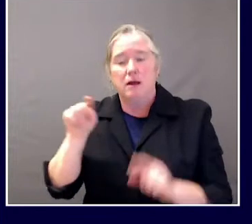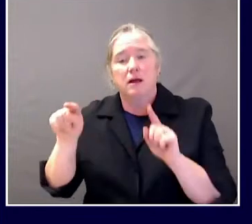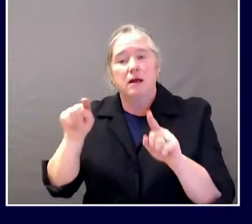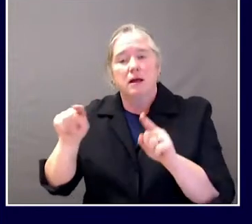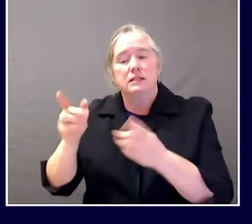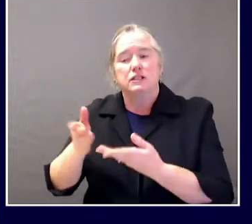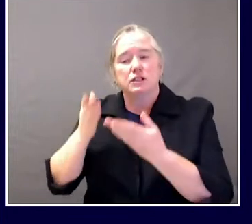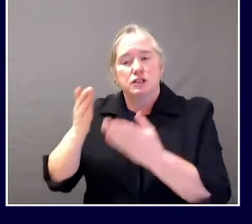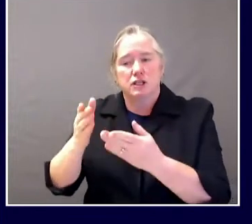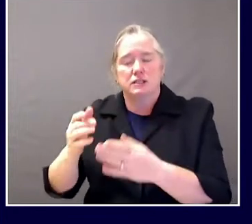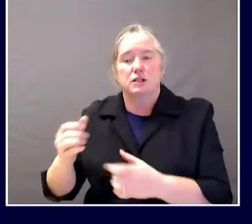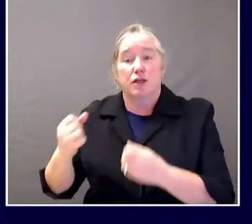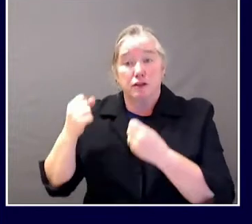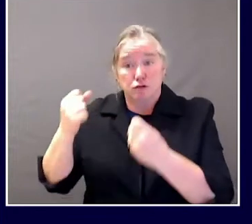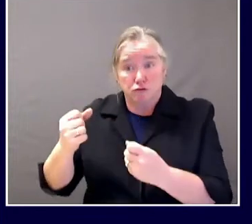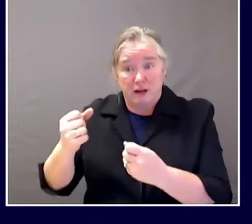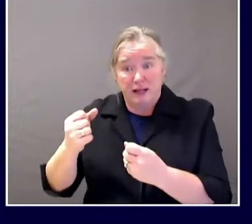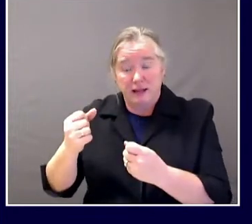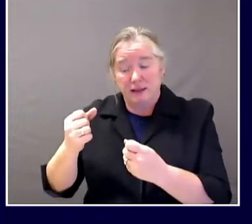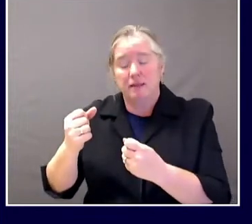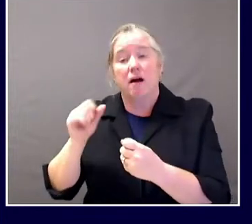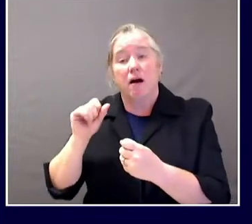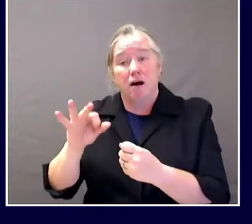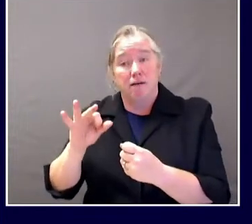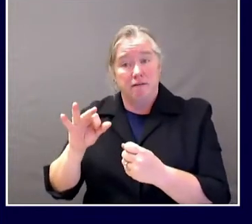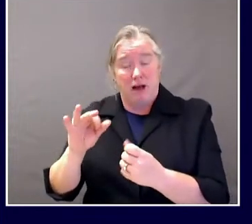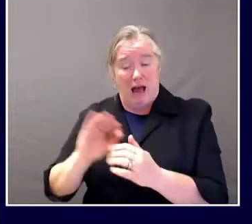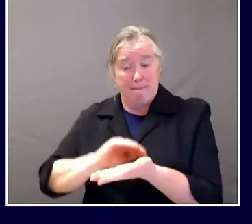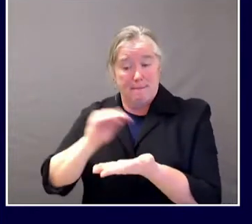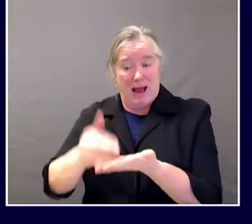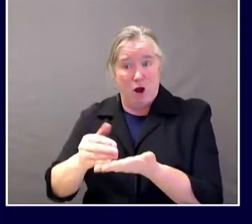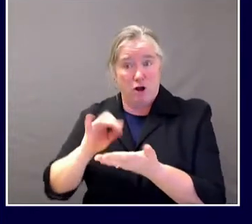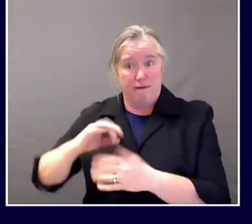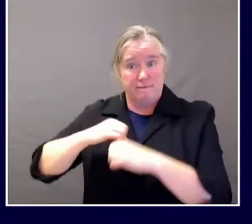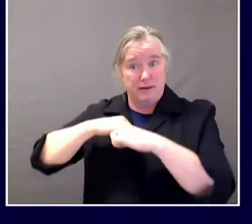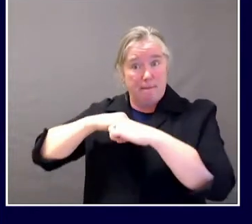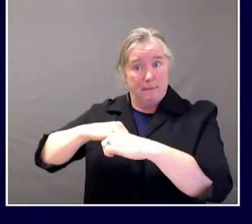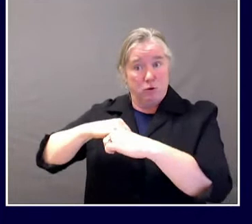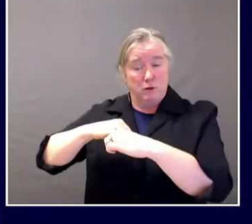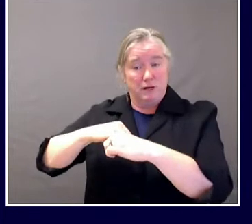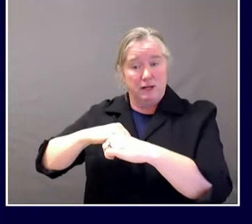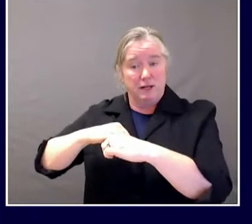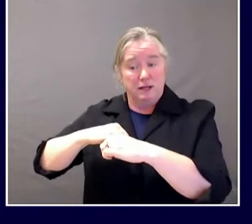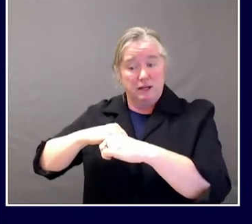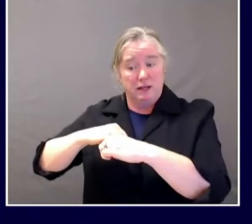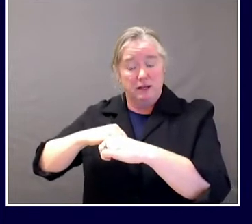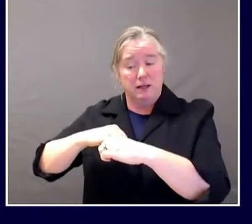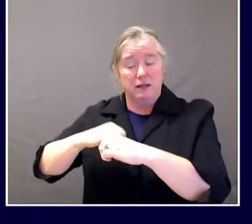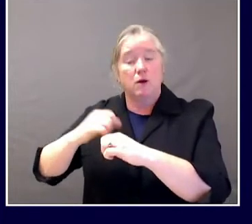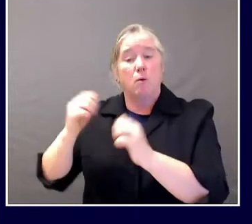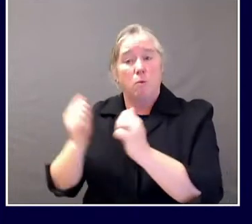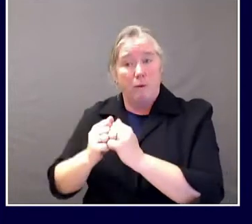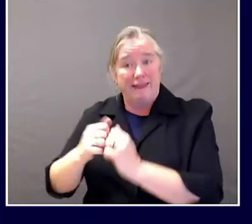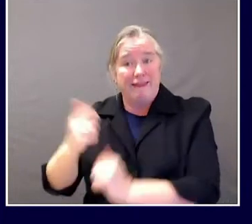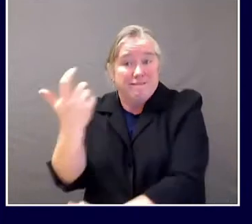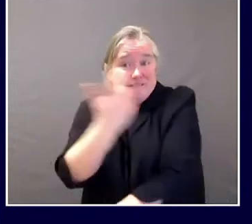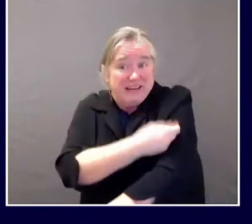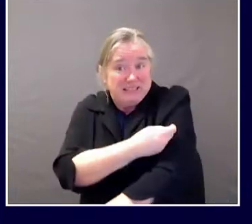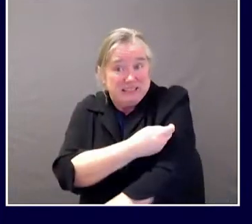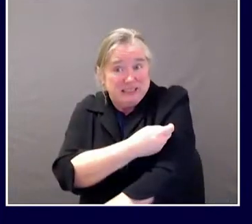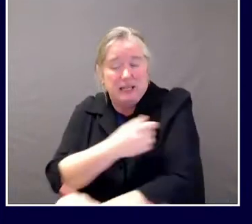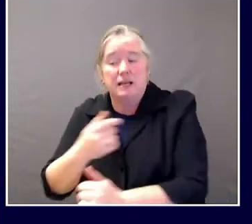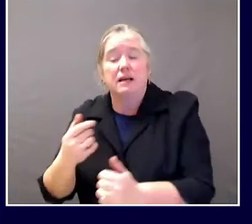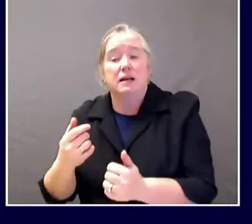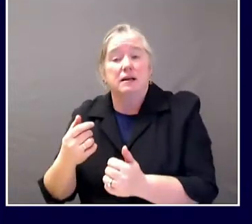of, the strength of immunity that is produced with the external vaccines, the ones made